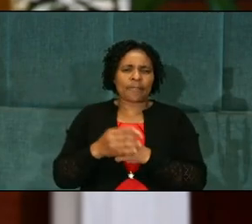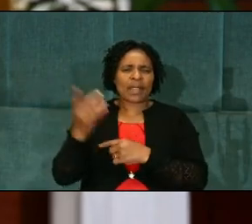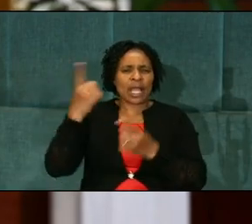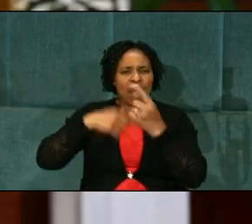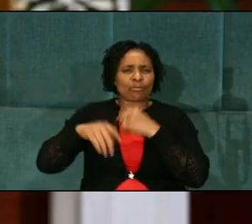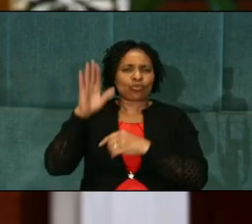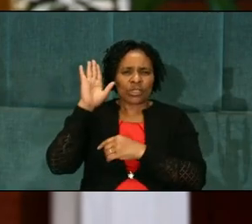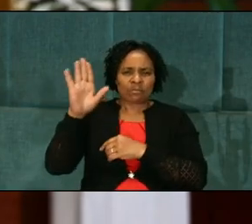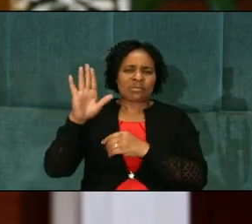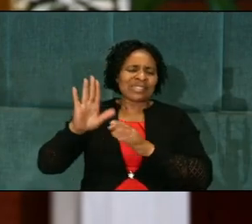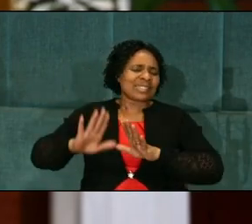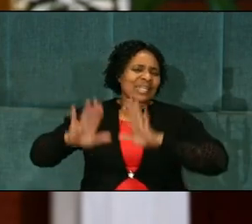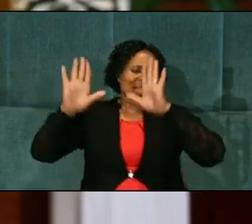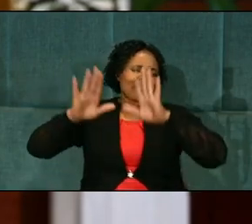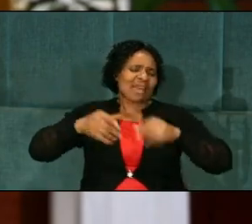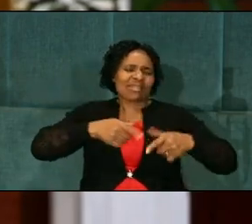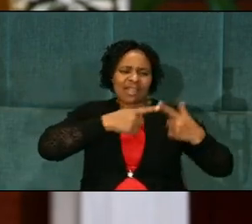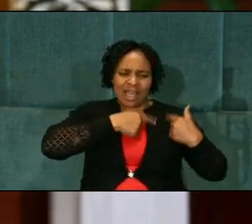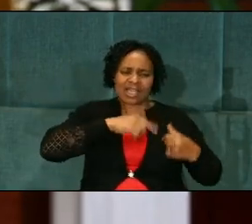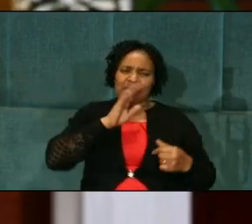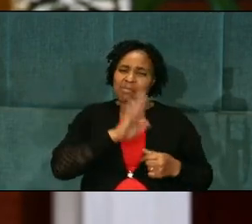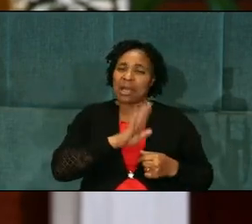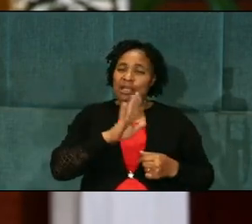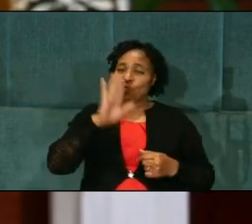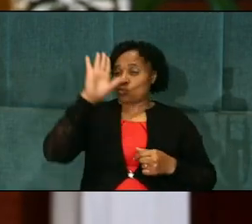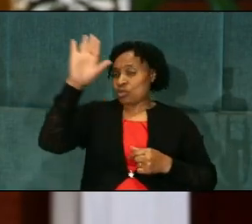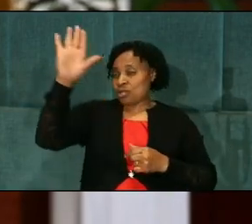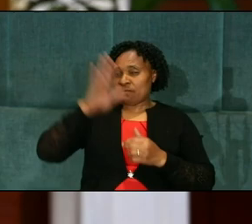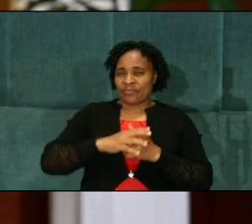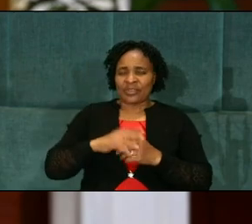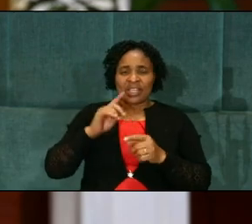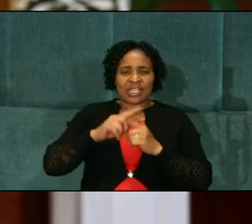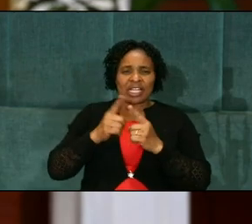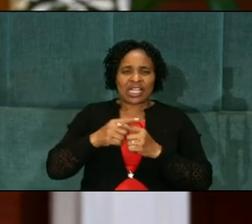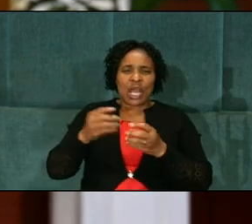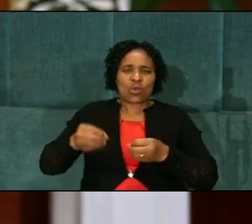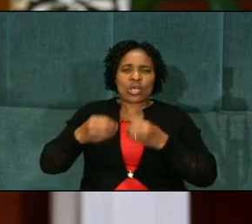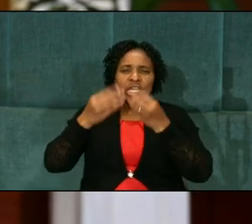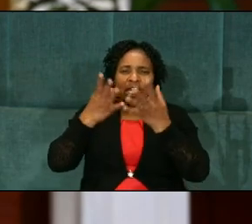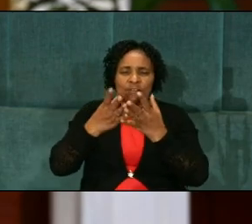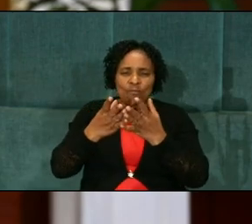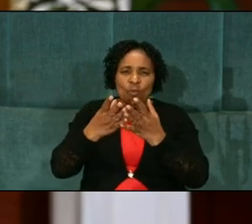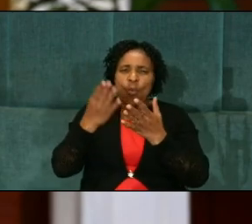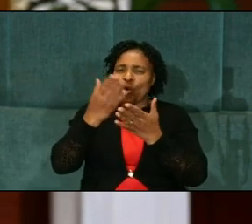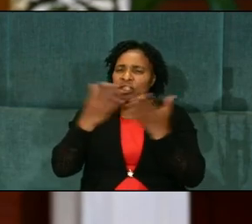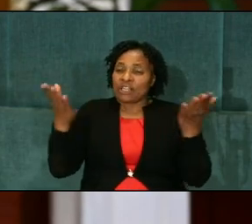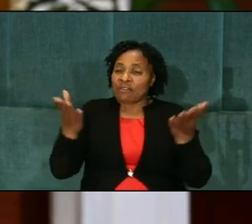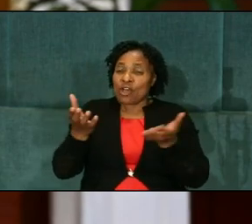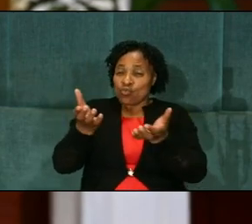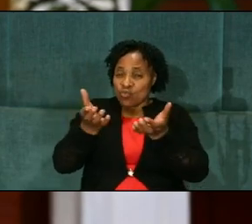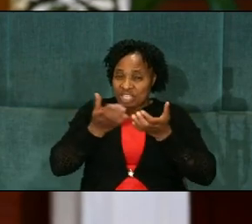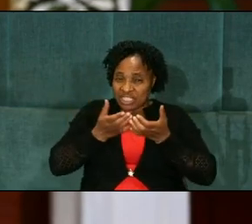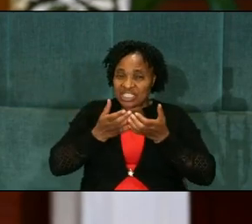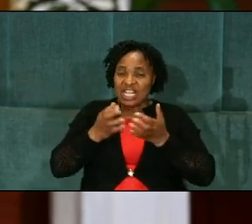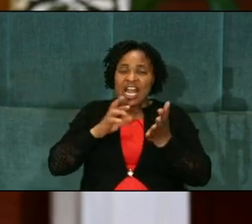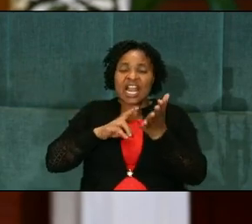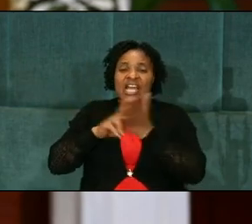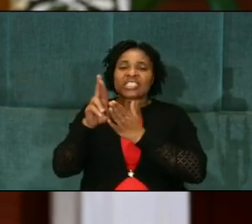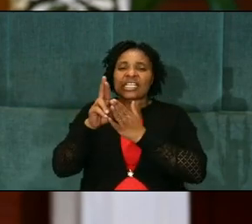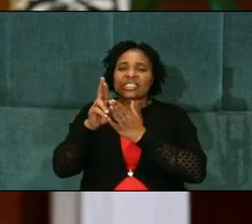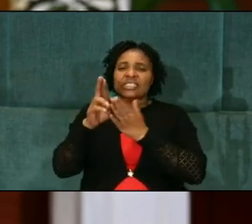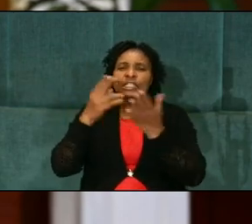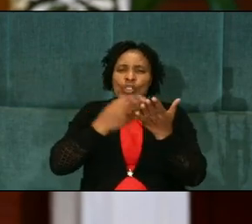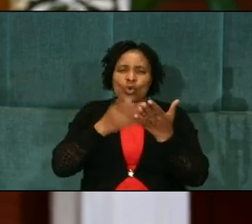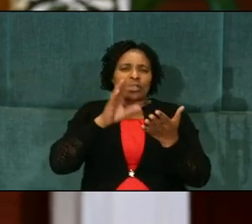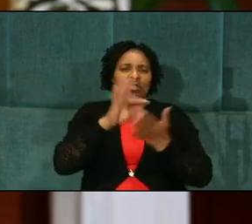me. Surrender your heart to me. And I will give you the gold of faith that you need. And the righteousness that you need. And